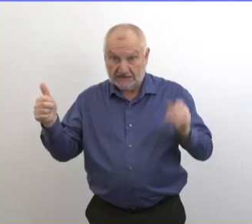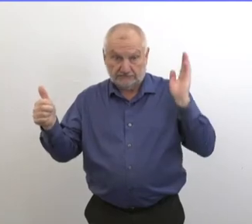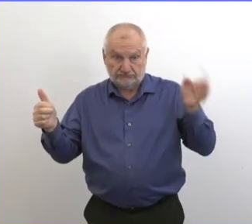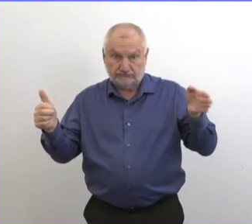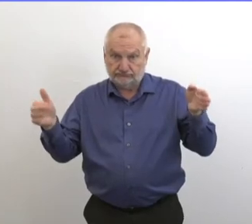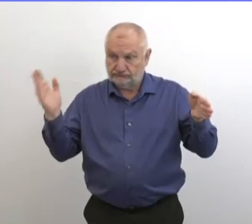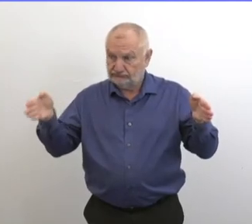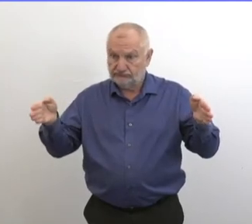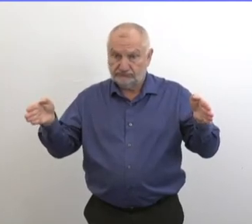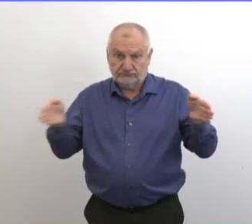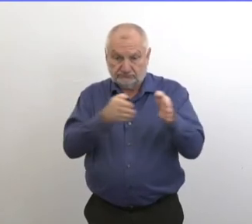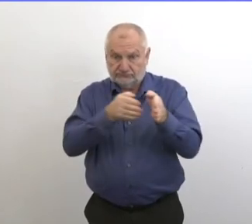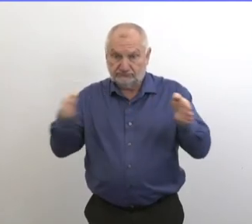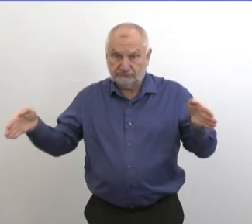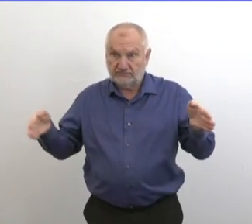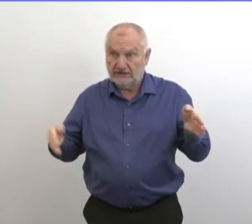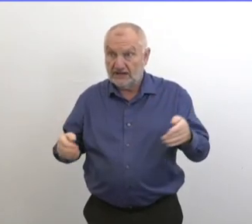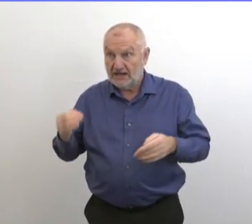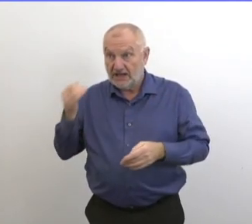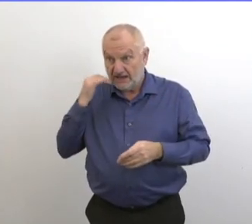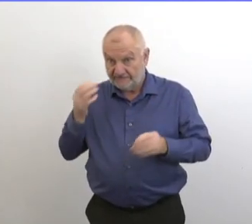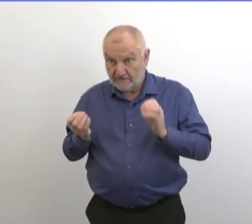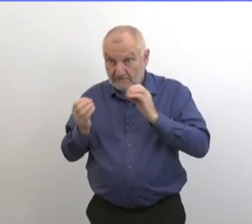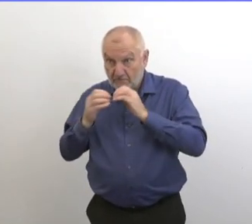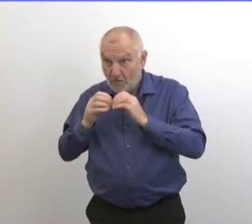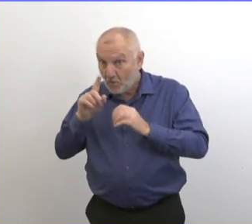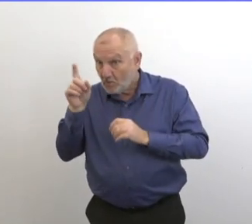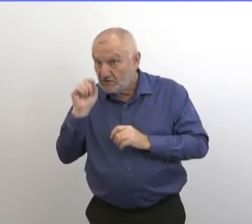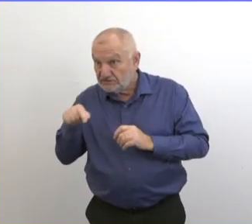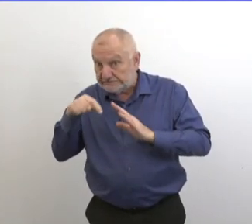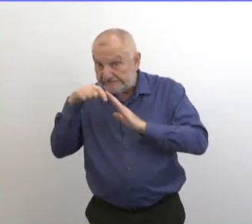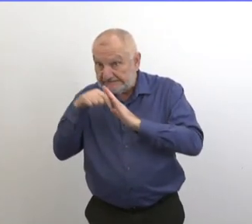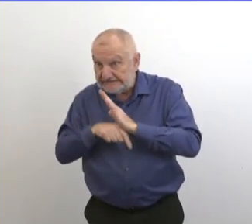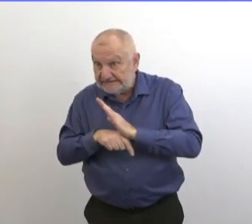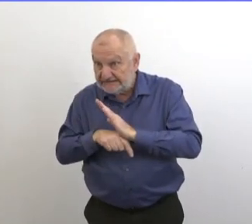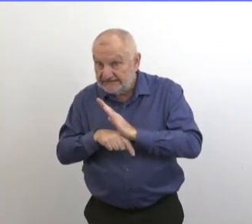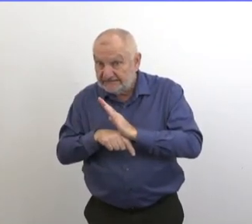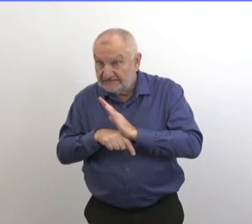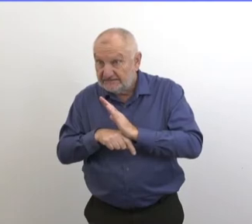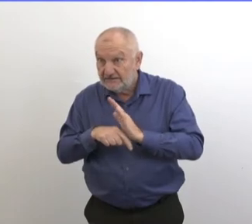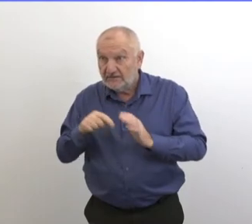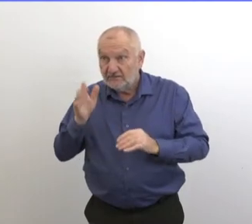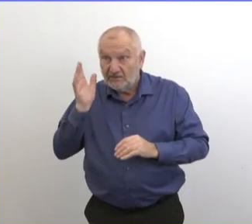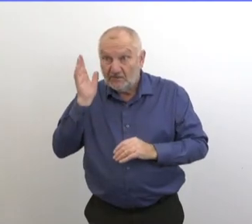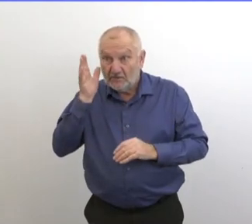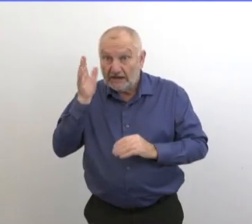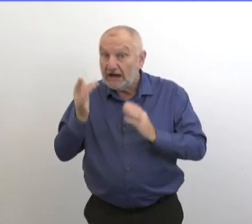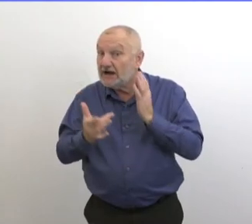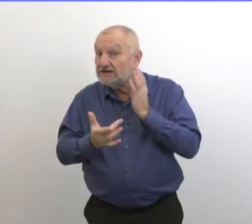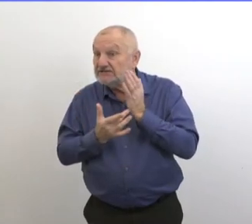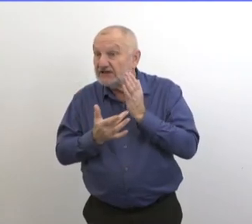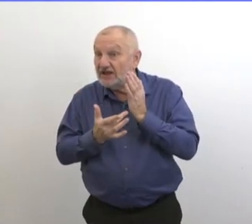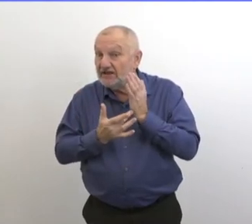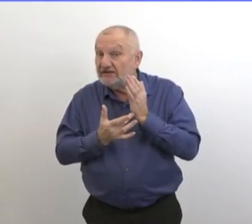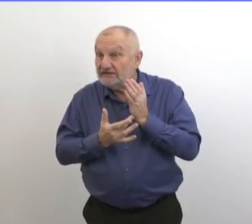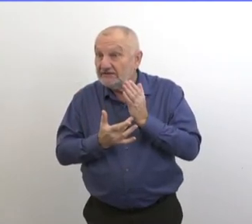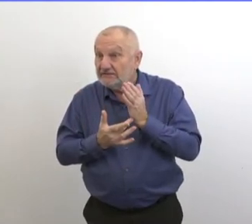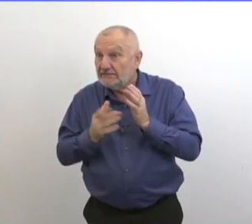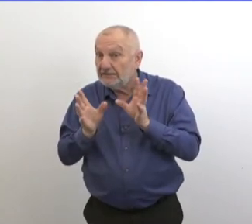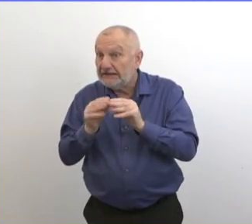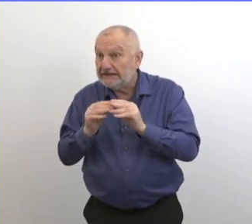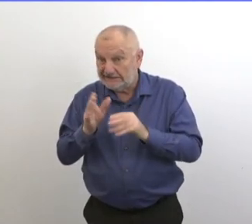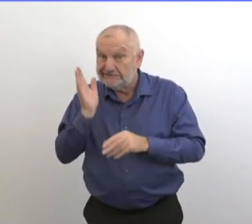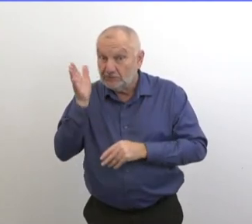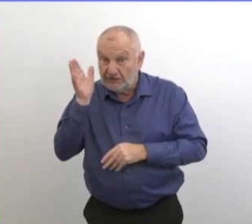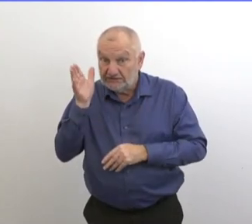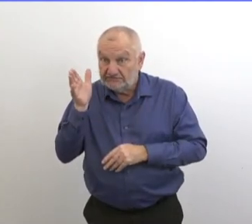start here. If you have more questions about that, I know we are having a technical group briefing for you after. If you have any more details about those